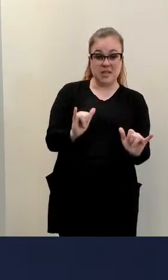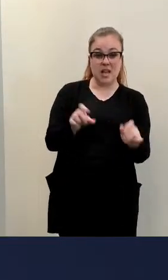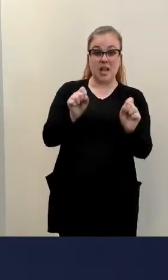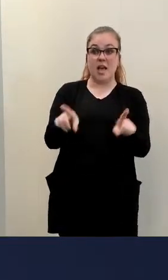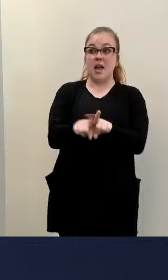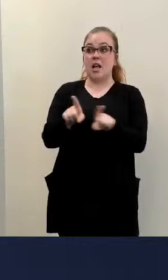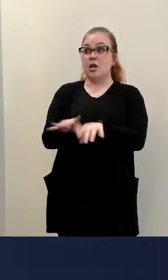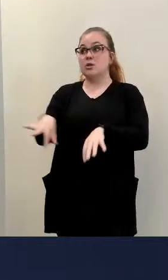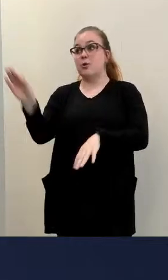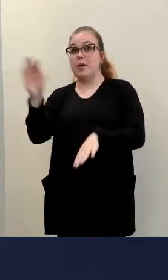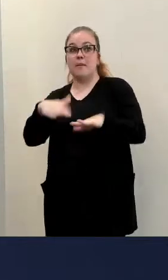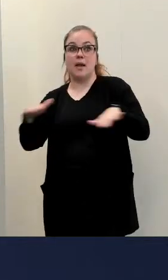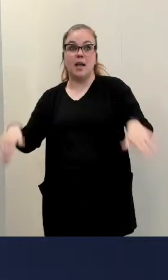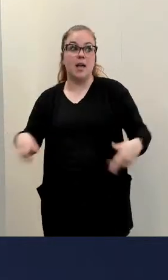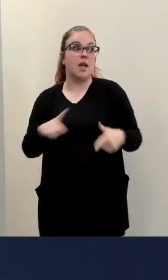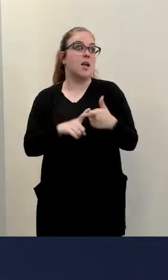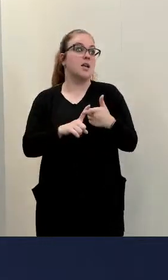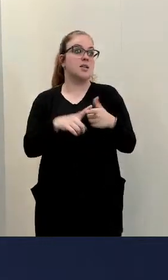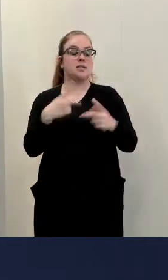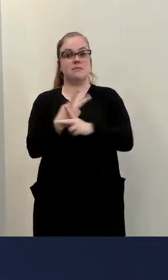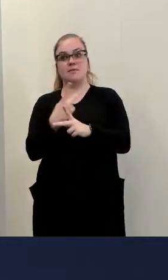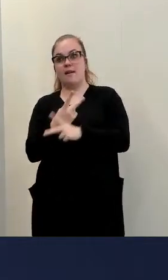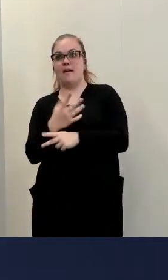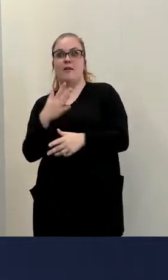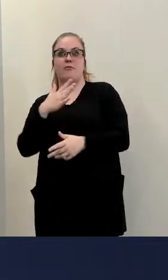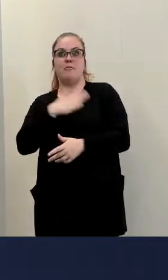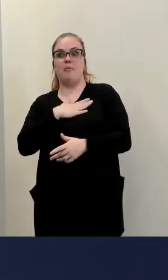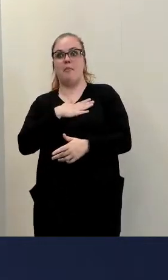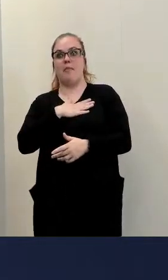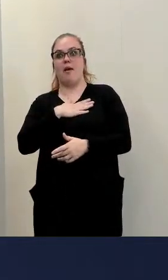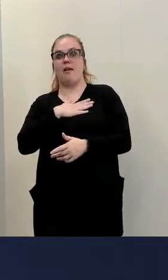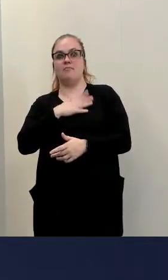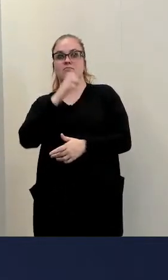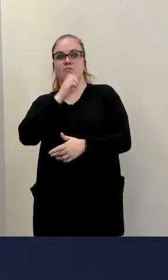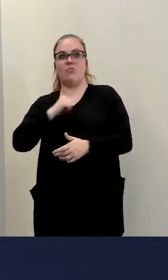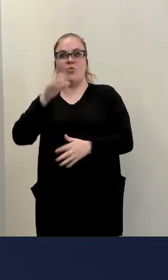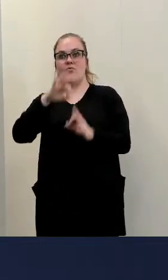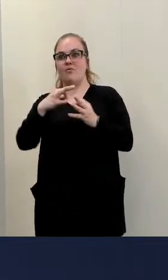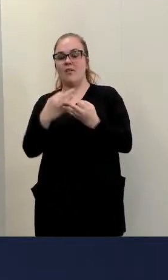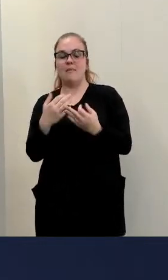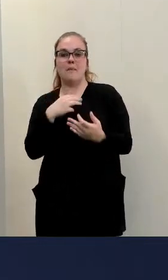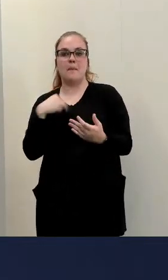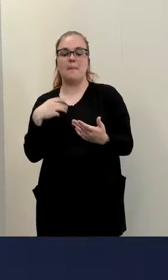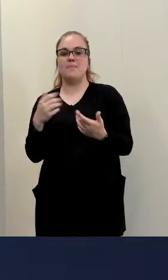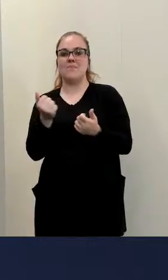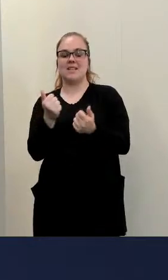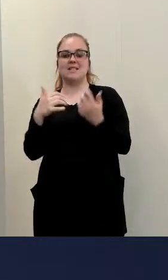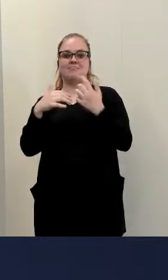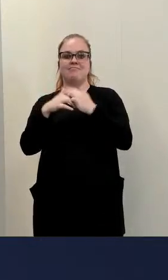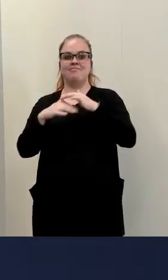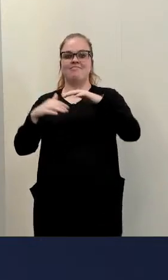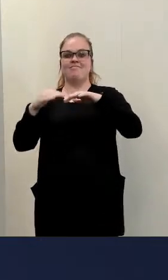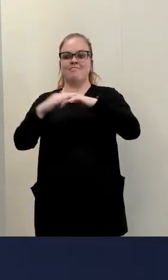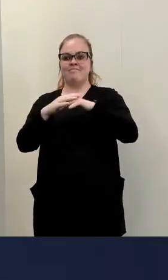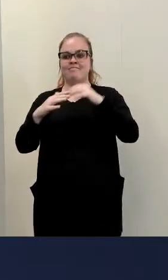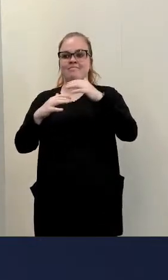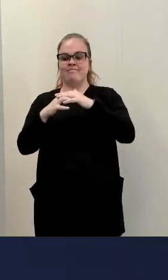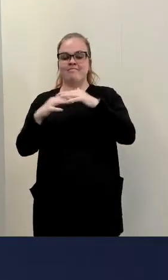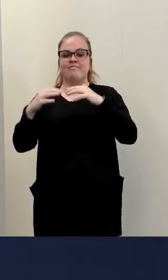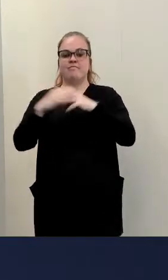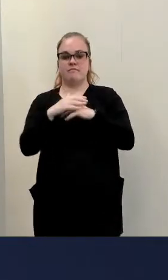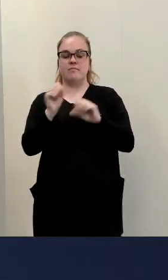get my children? Can I also take care of, my elders? Like, it's layered. And so,